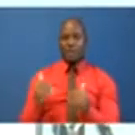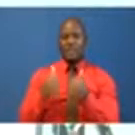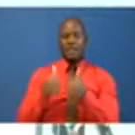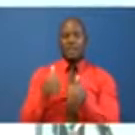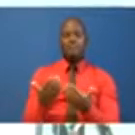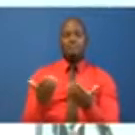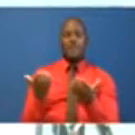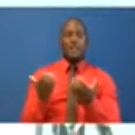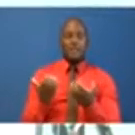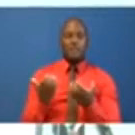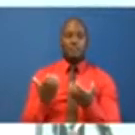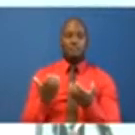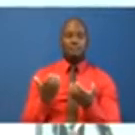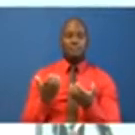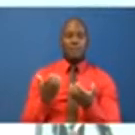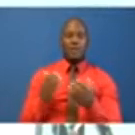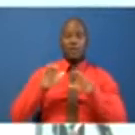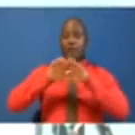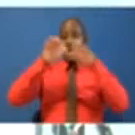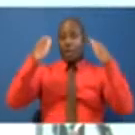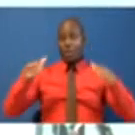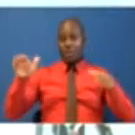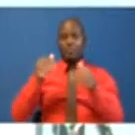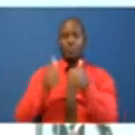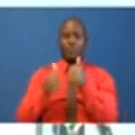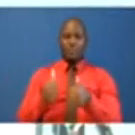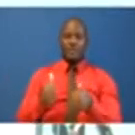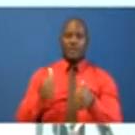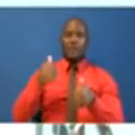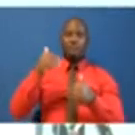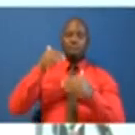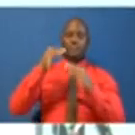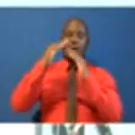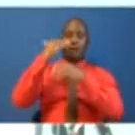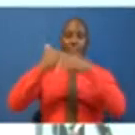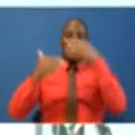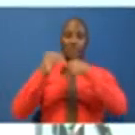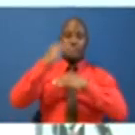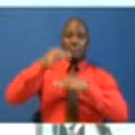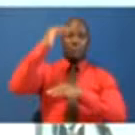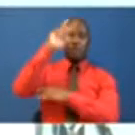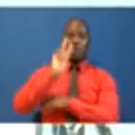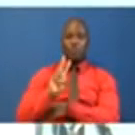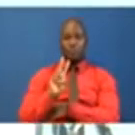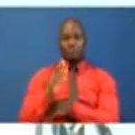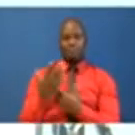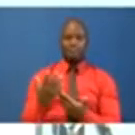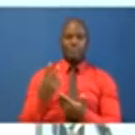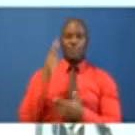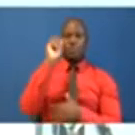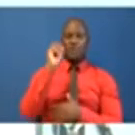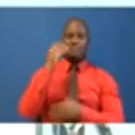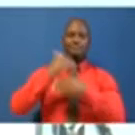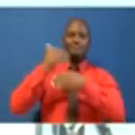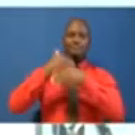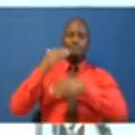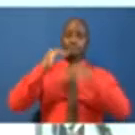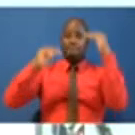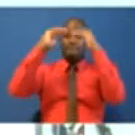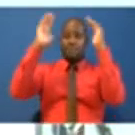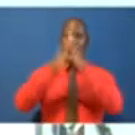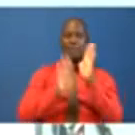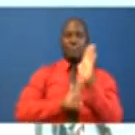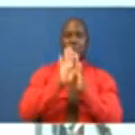be bungalows where houses used to be two stories you know the 20 20 story buildings no